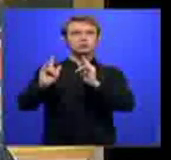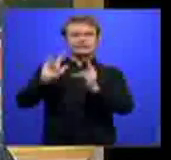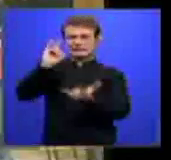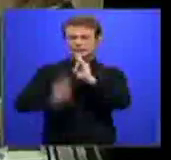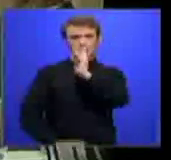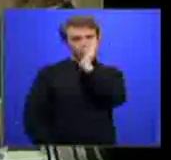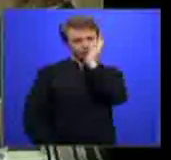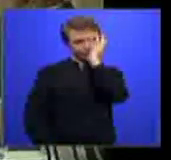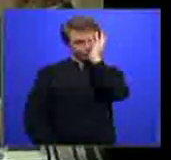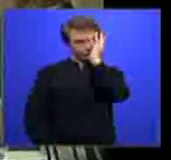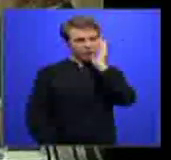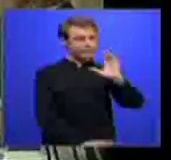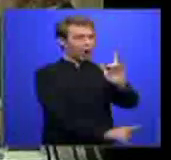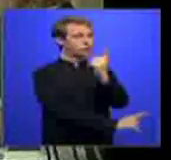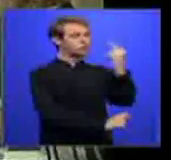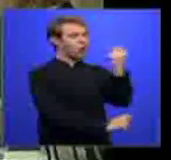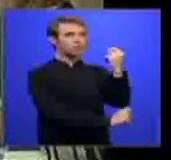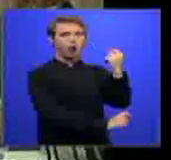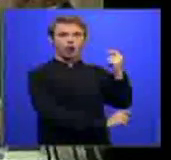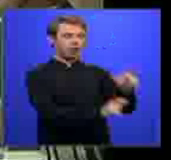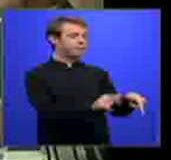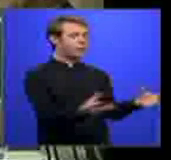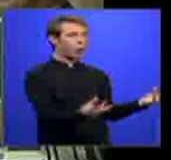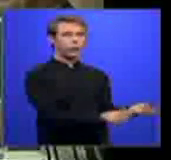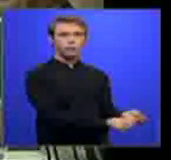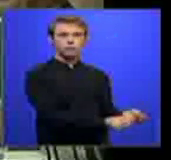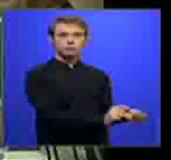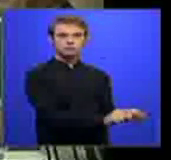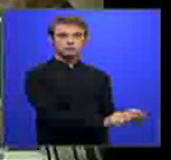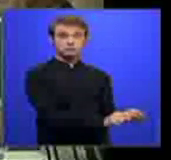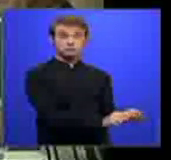over 70% by 2030.